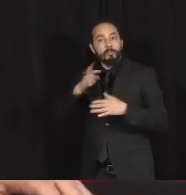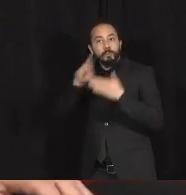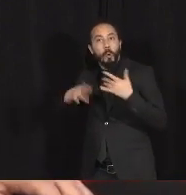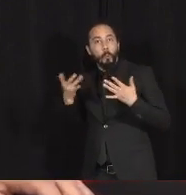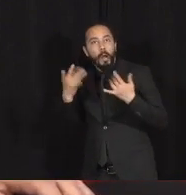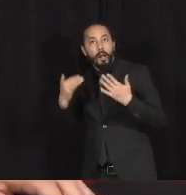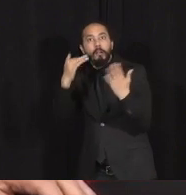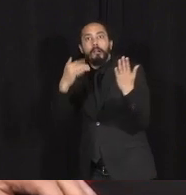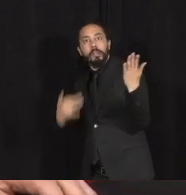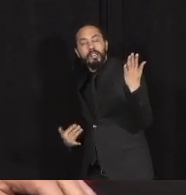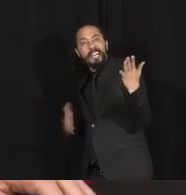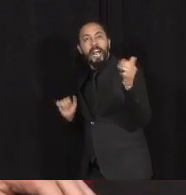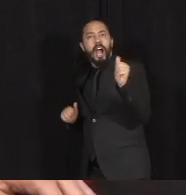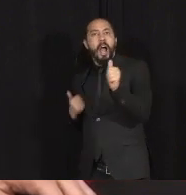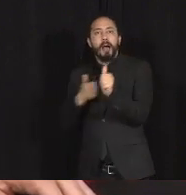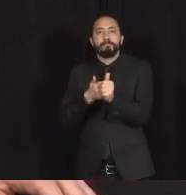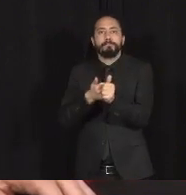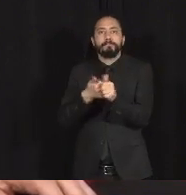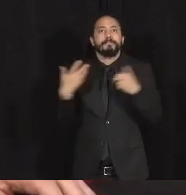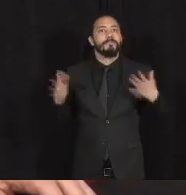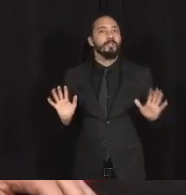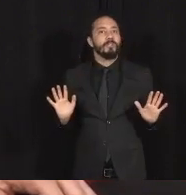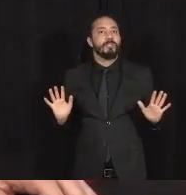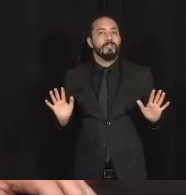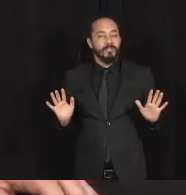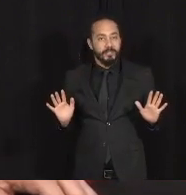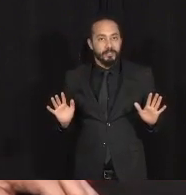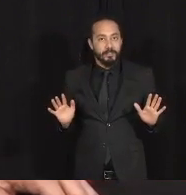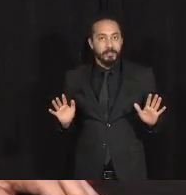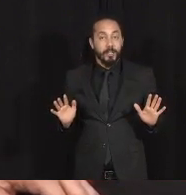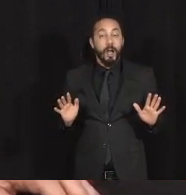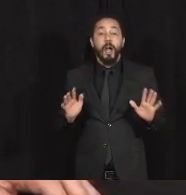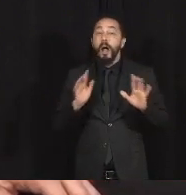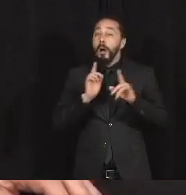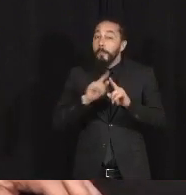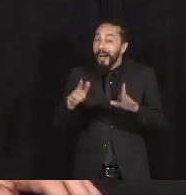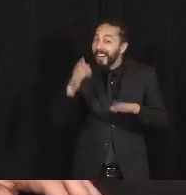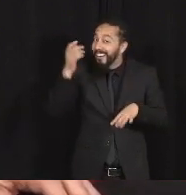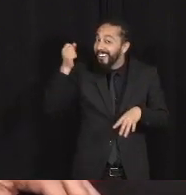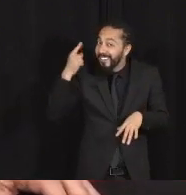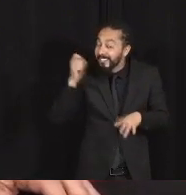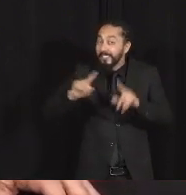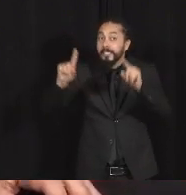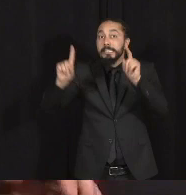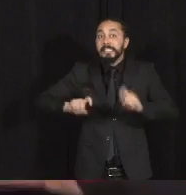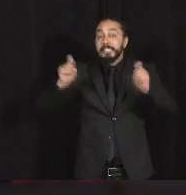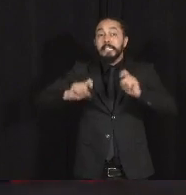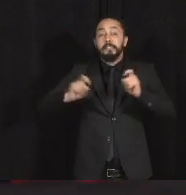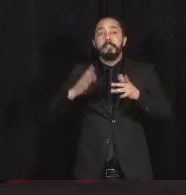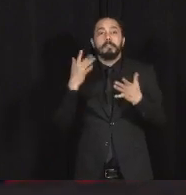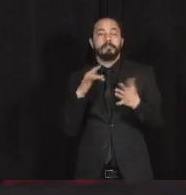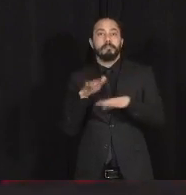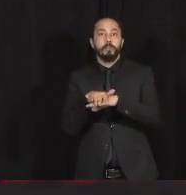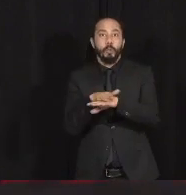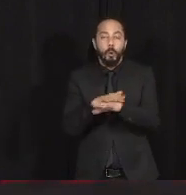related to a global shortage of some of the key reagents. That is something that needed to